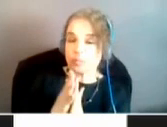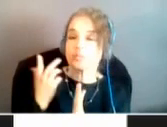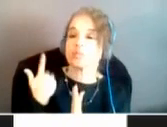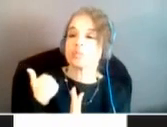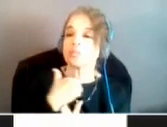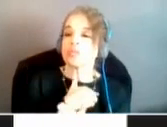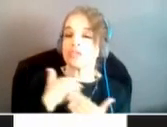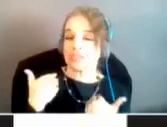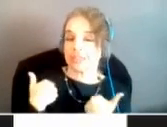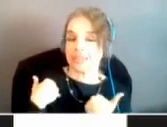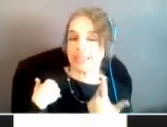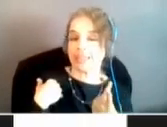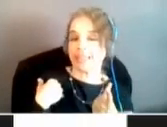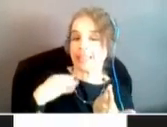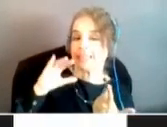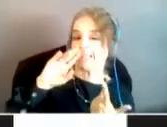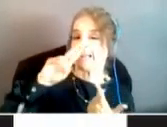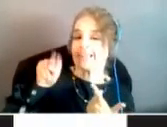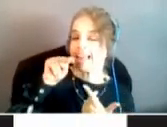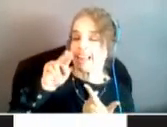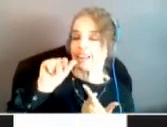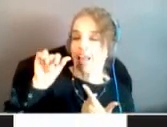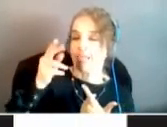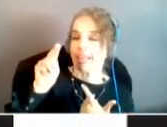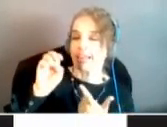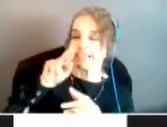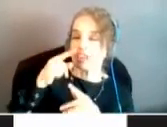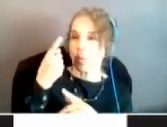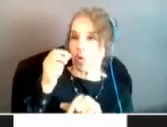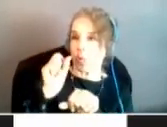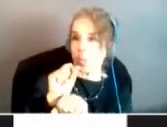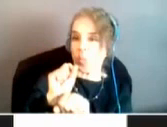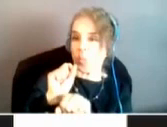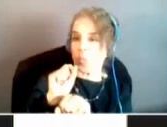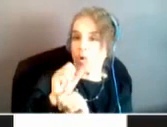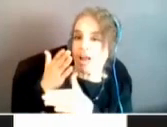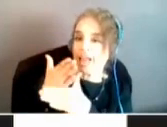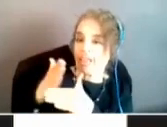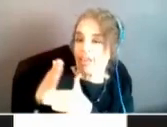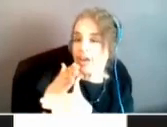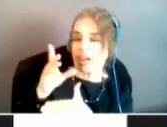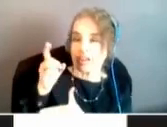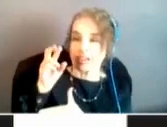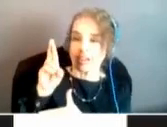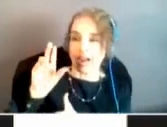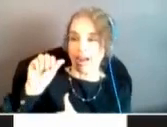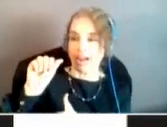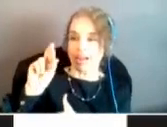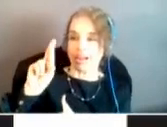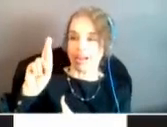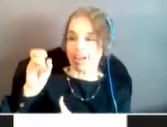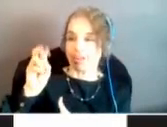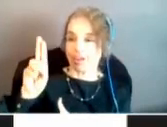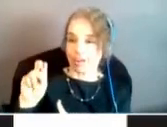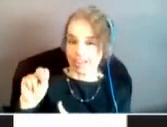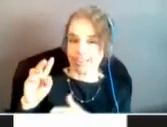have the Friendship Line, which is a nationwide resource, but it's one that was shared briefly by Dr. Arbor. But the